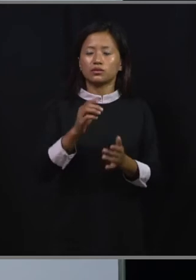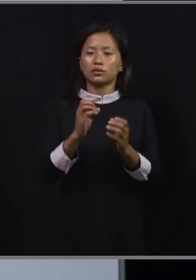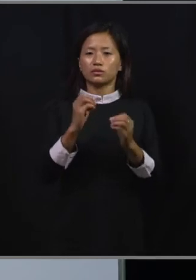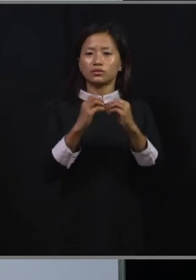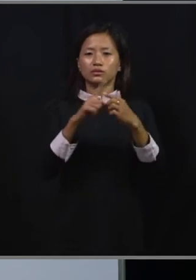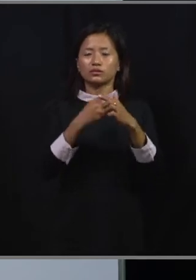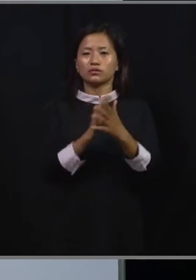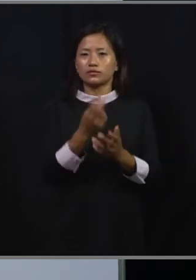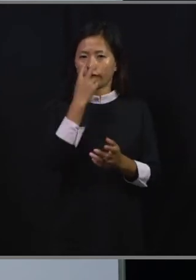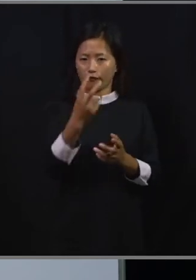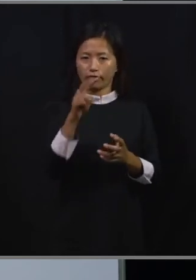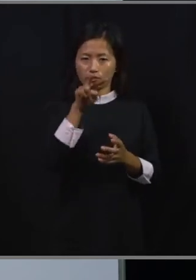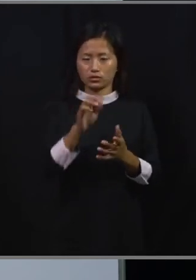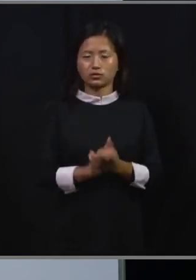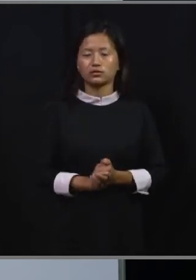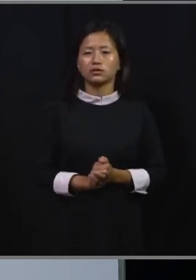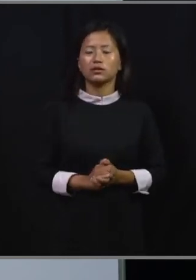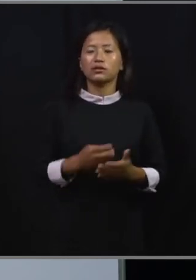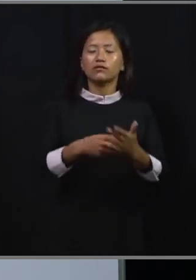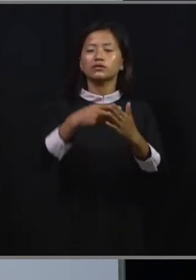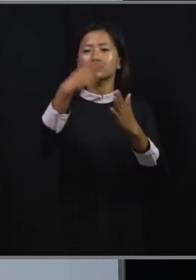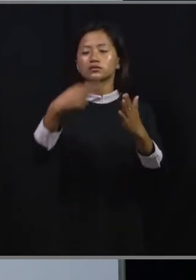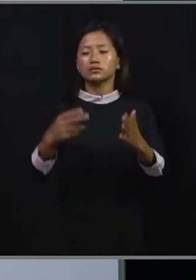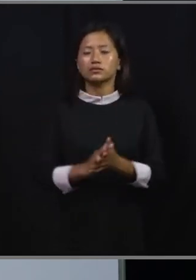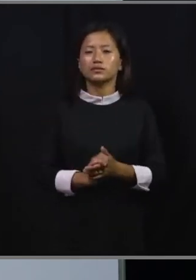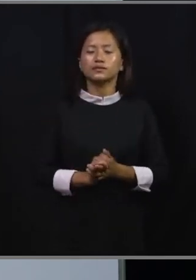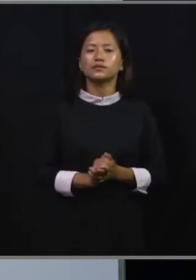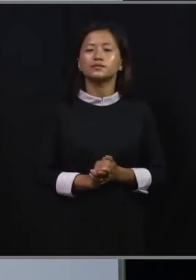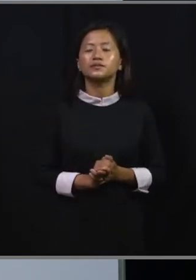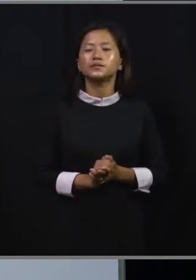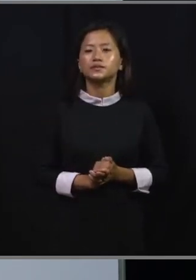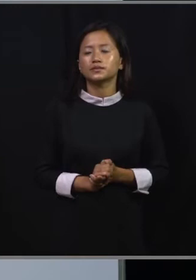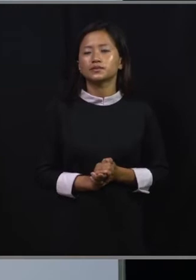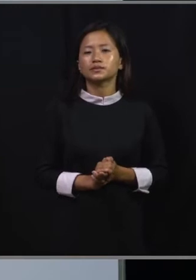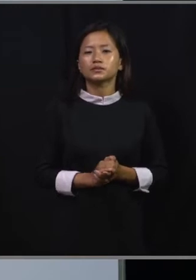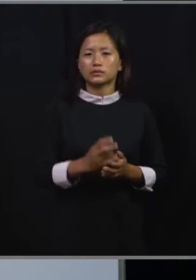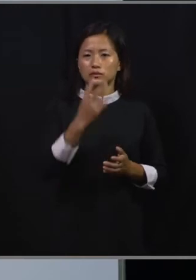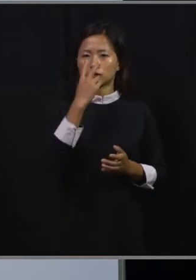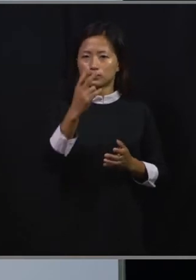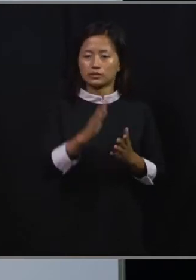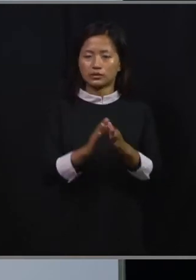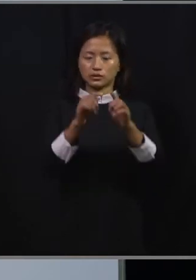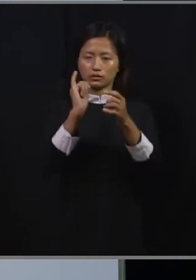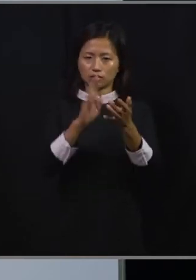at focus. Means, as I draw here, if I draw here, okay, if I draw here, that image must